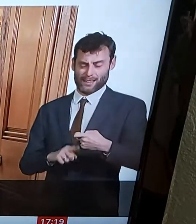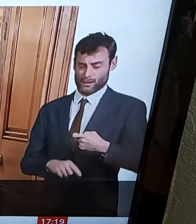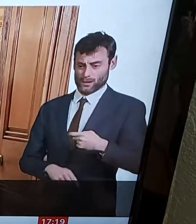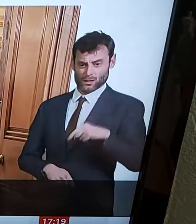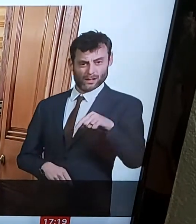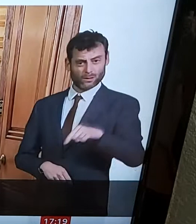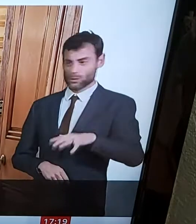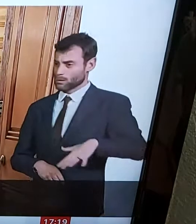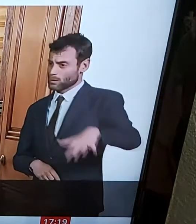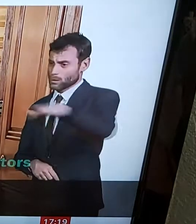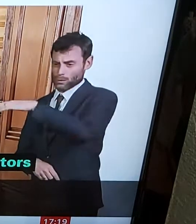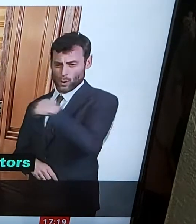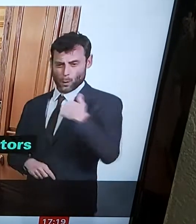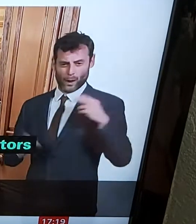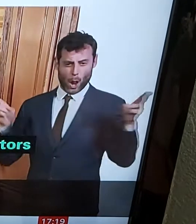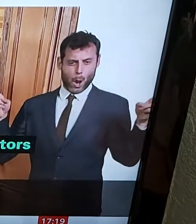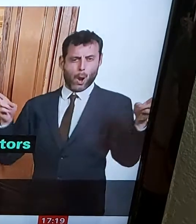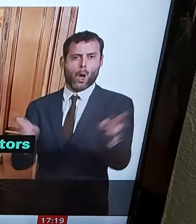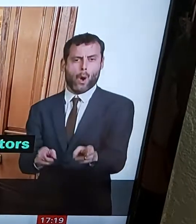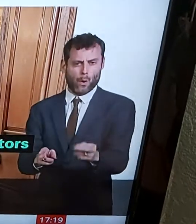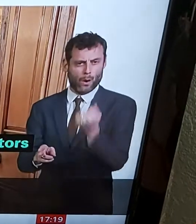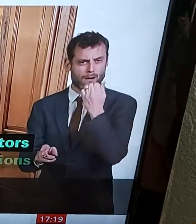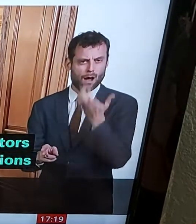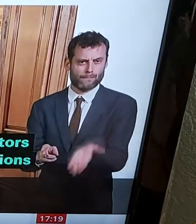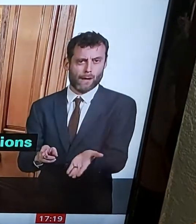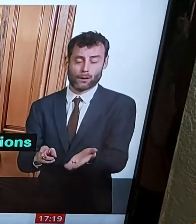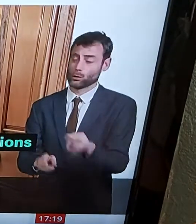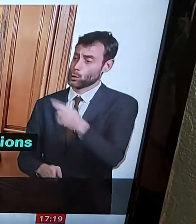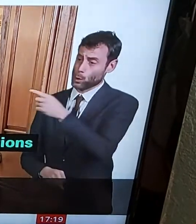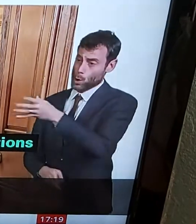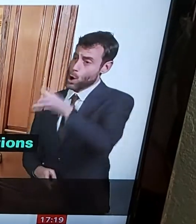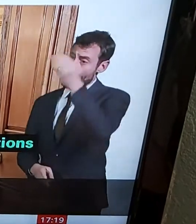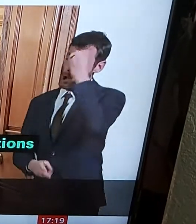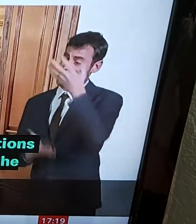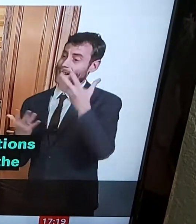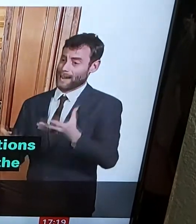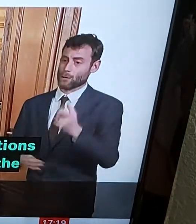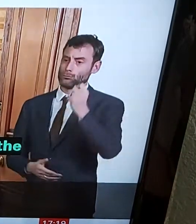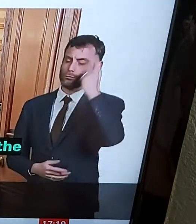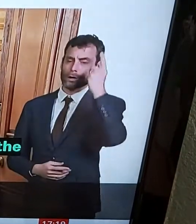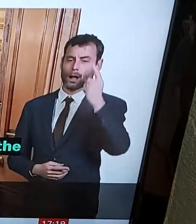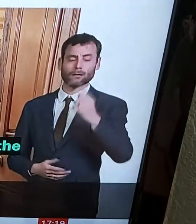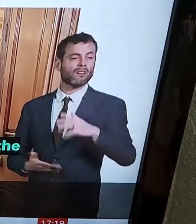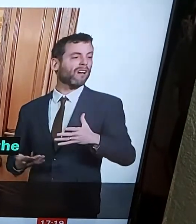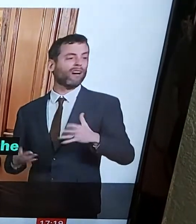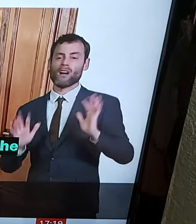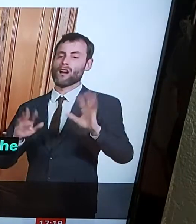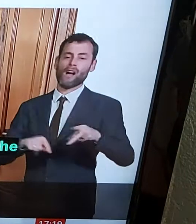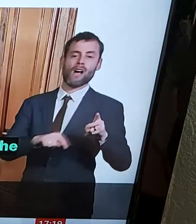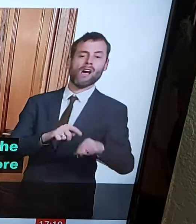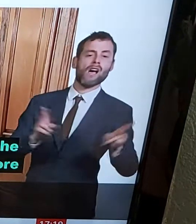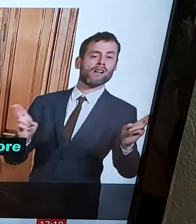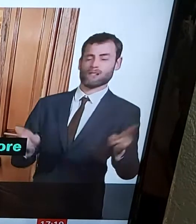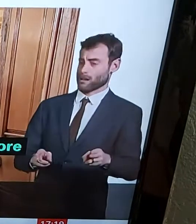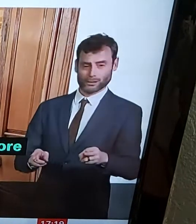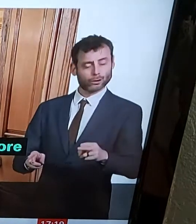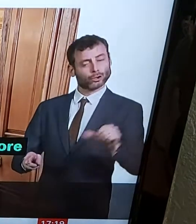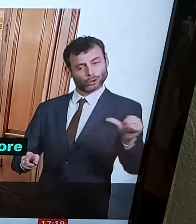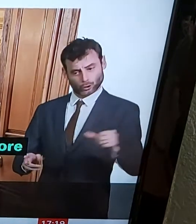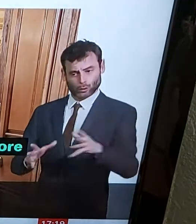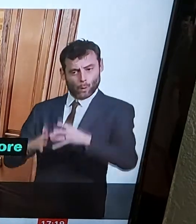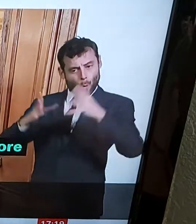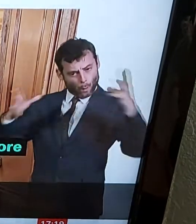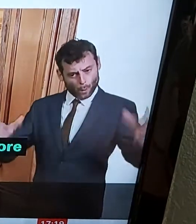OECD? Isn't the lesson from this crisis that the NHS needs more capacity at all times if it's going to be ready to deal with this kind of